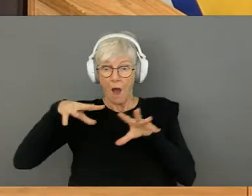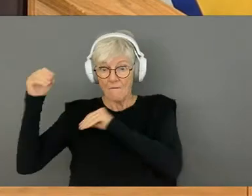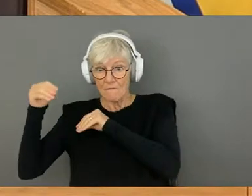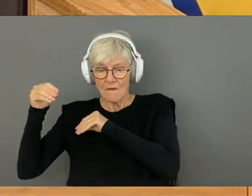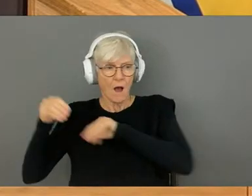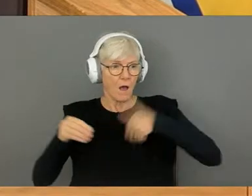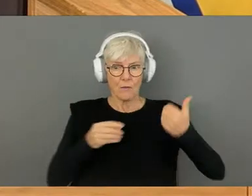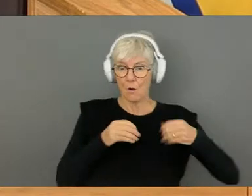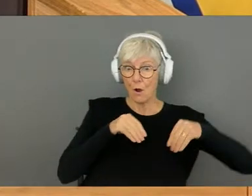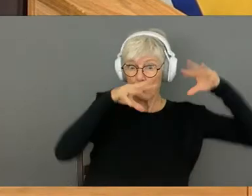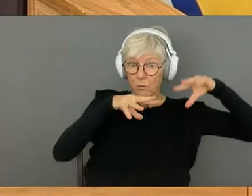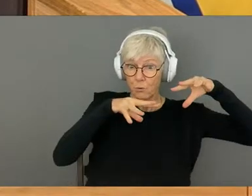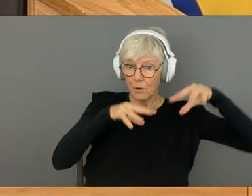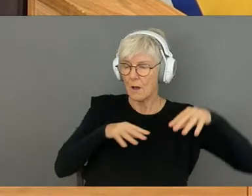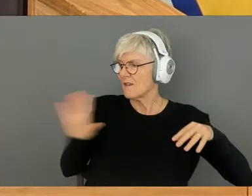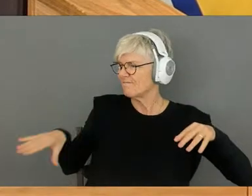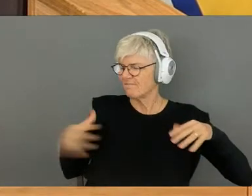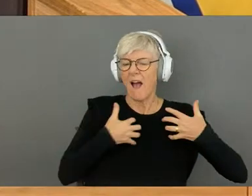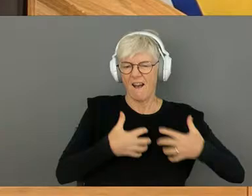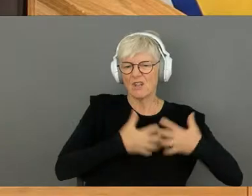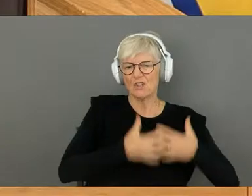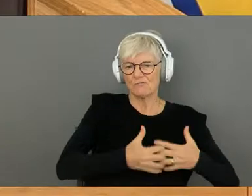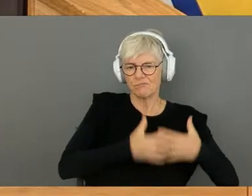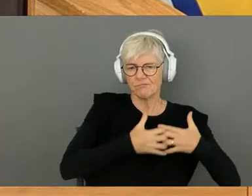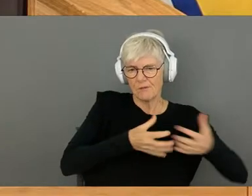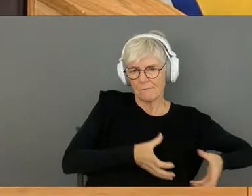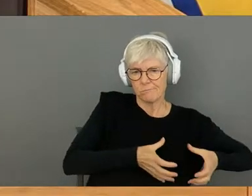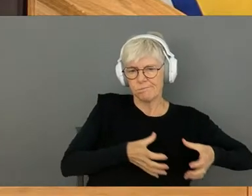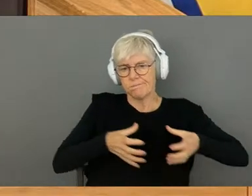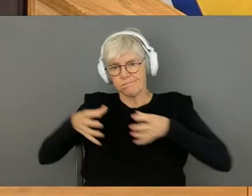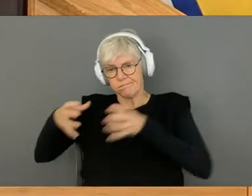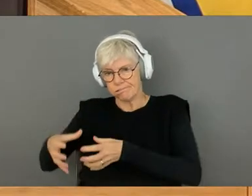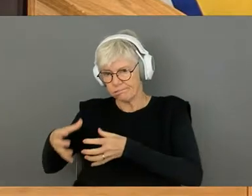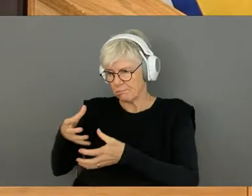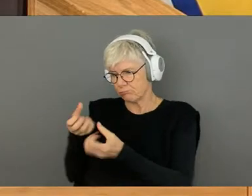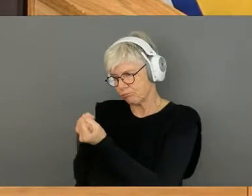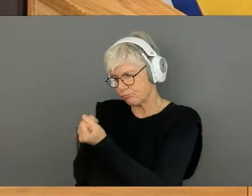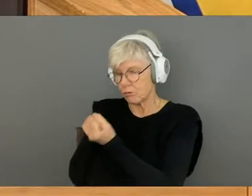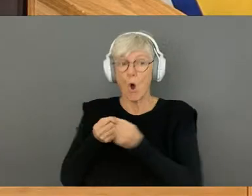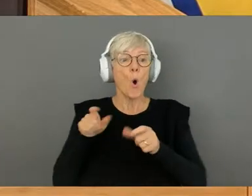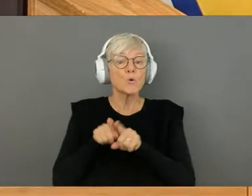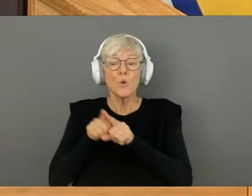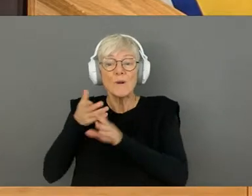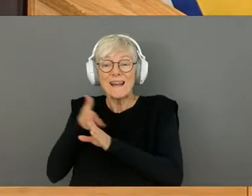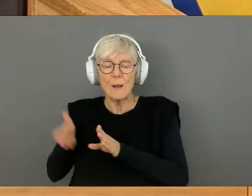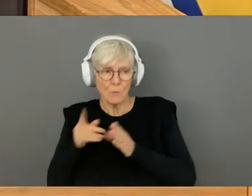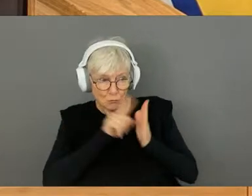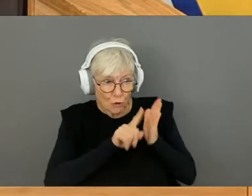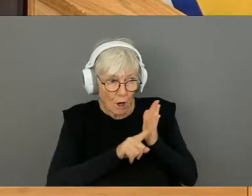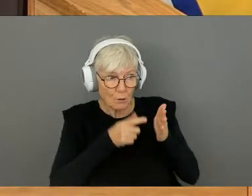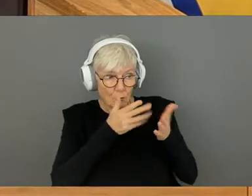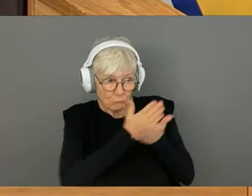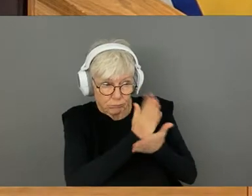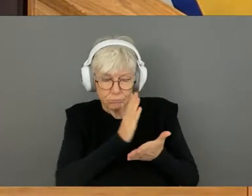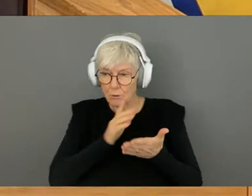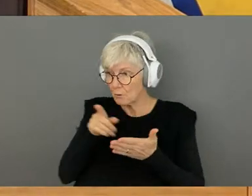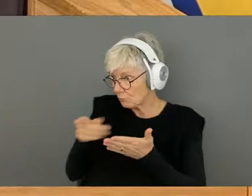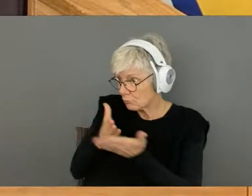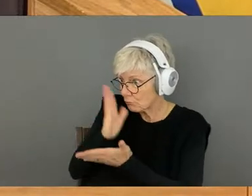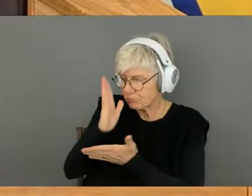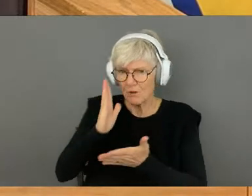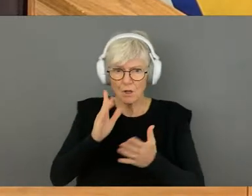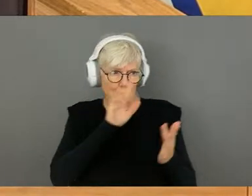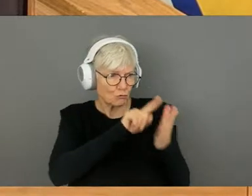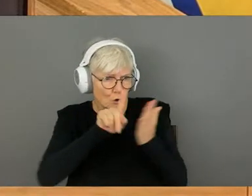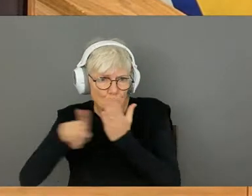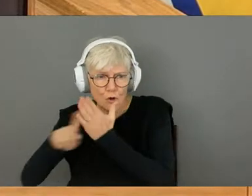give a generator to the neighbor next door to help them out and checking on them. So that's always heartwarming to hear, especially during this time of